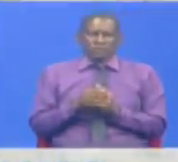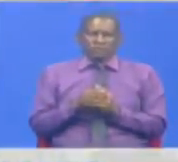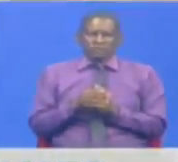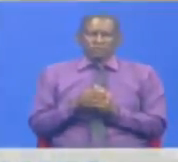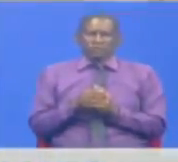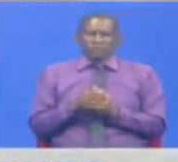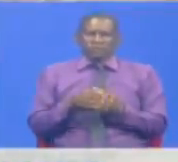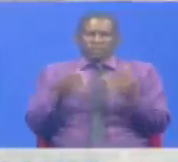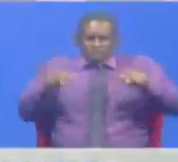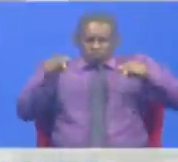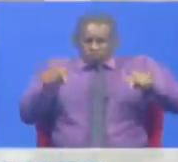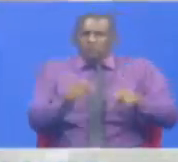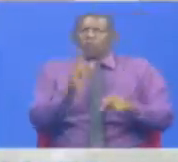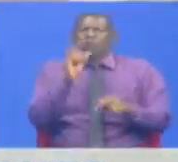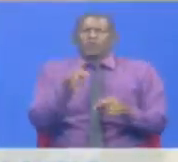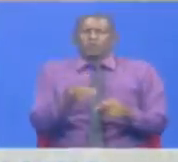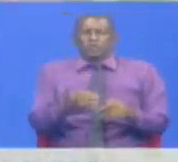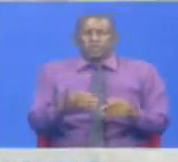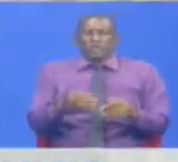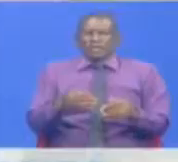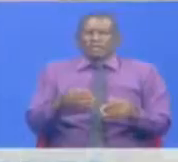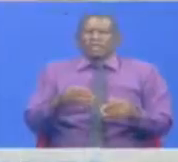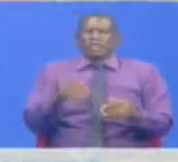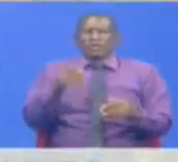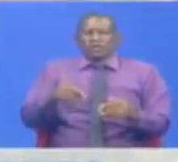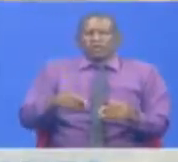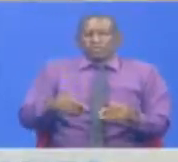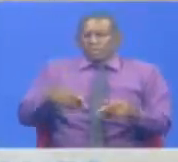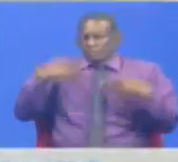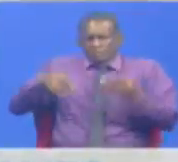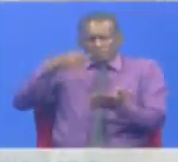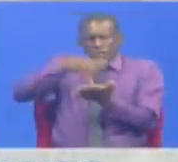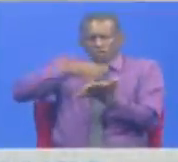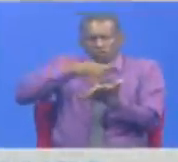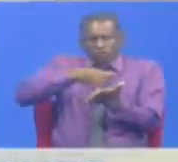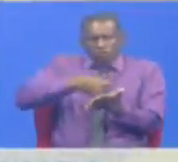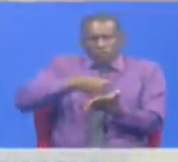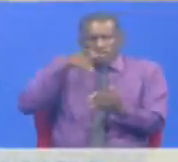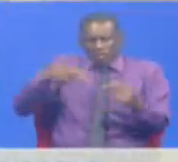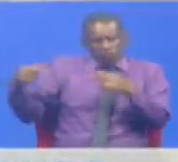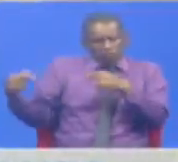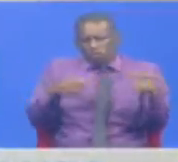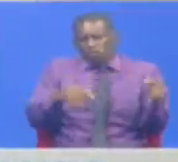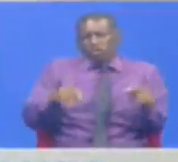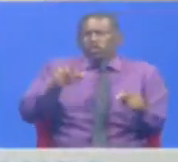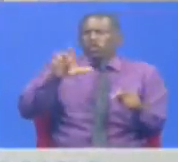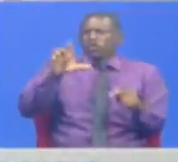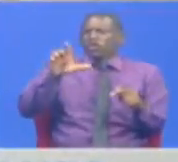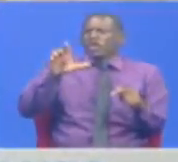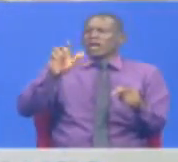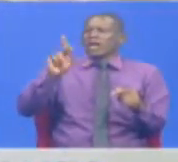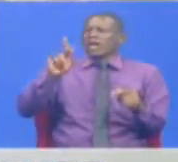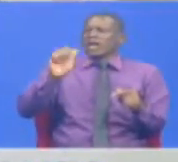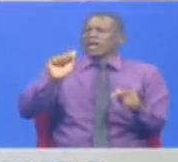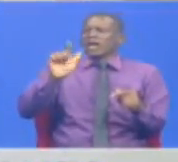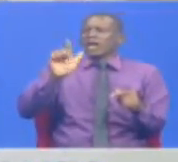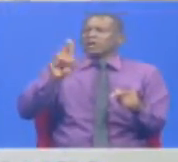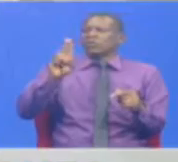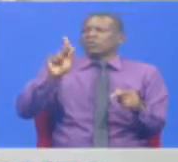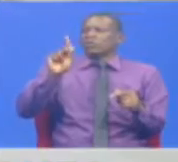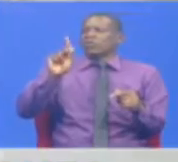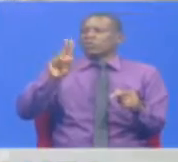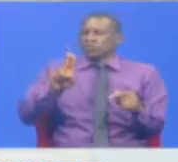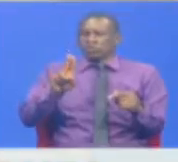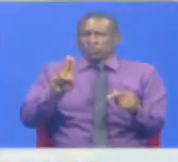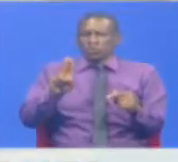And today, one of the men embroiled in the power struggle over the papacy, Lawrence Kalul, took a swipe at the police, whom he accused of